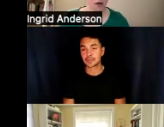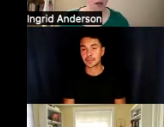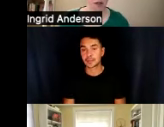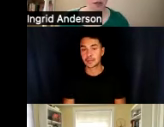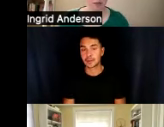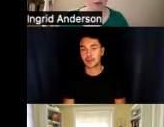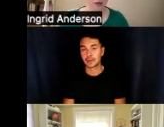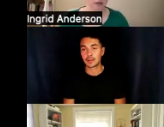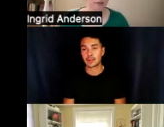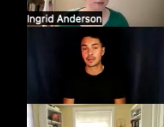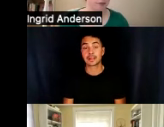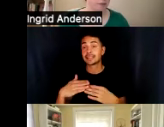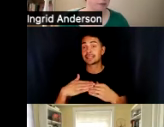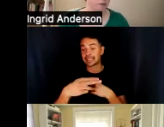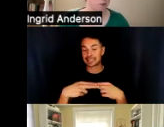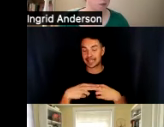All right, next slide, please, Deb.